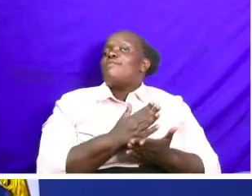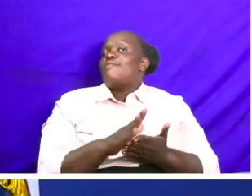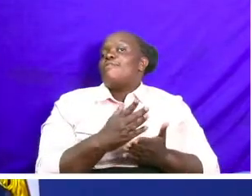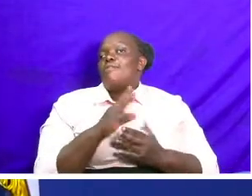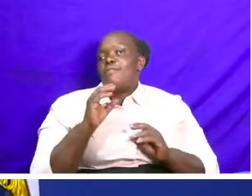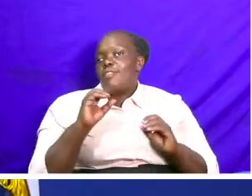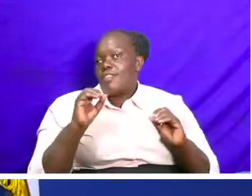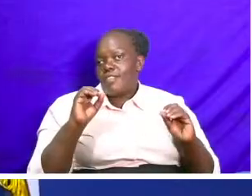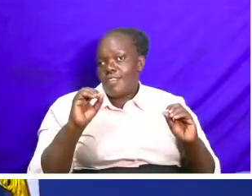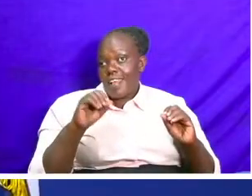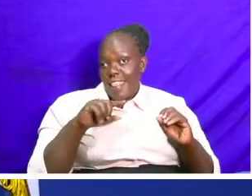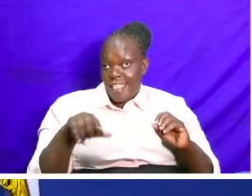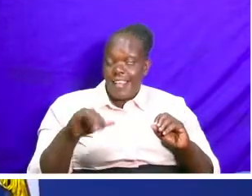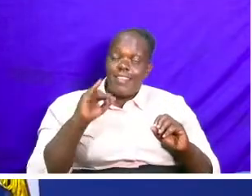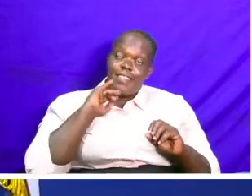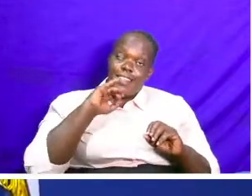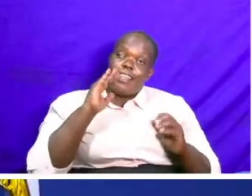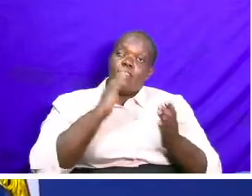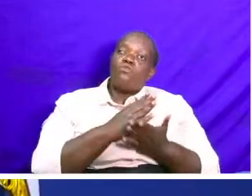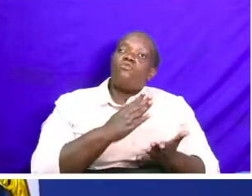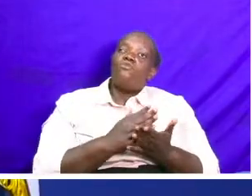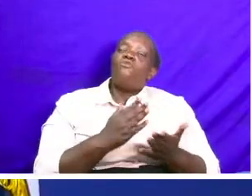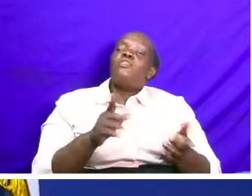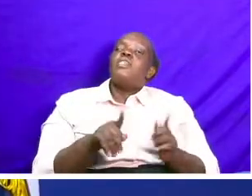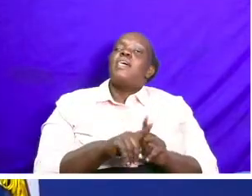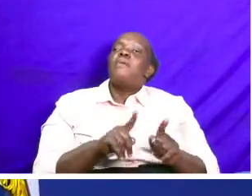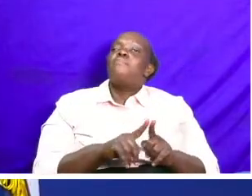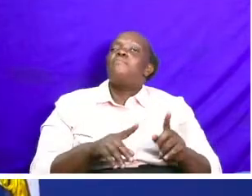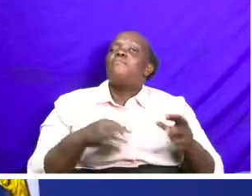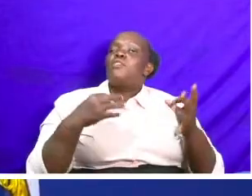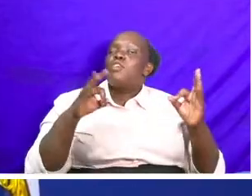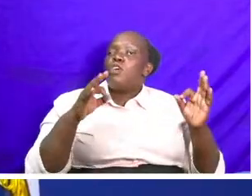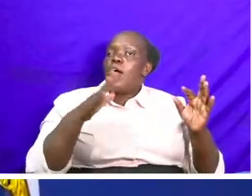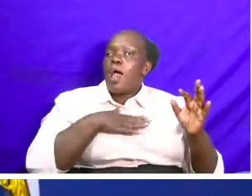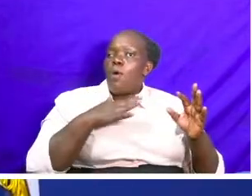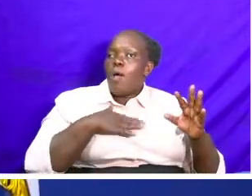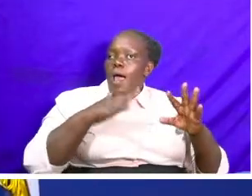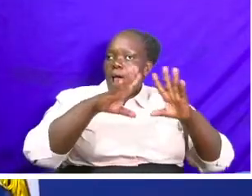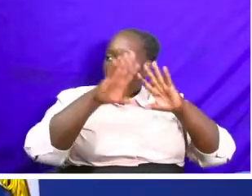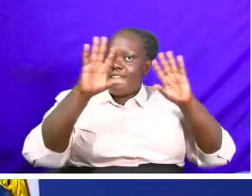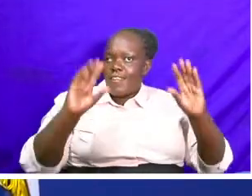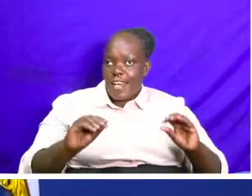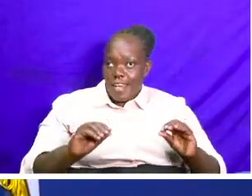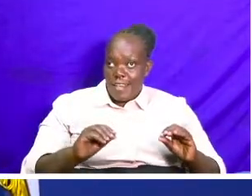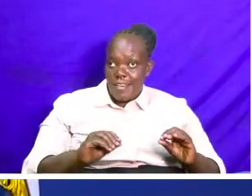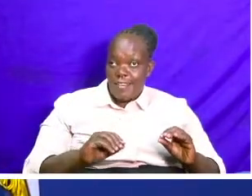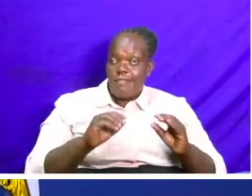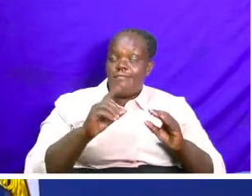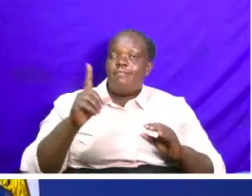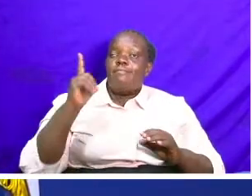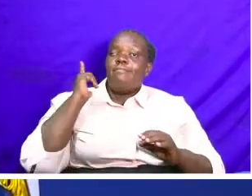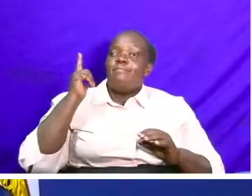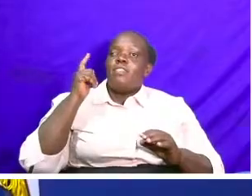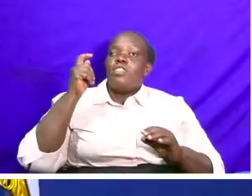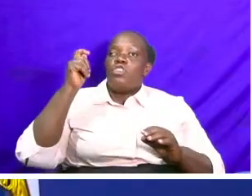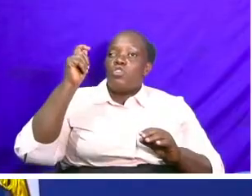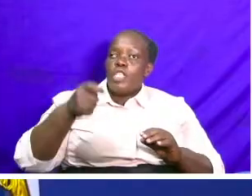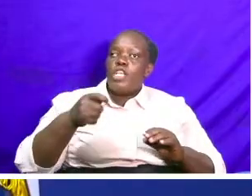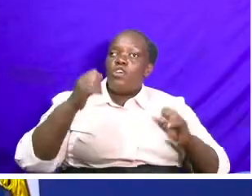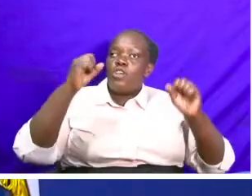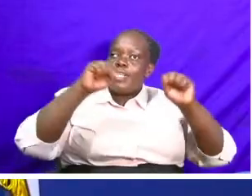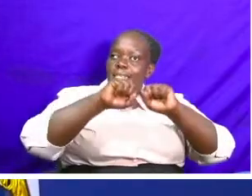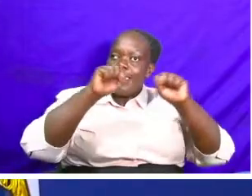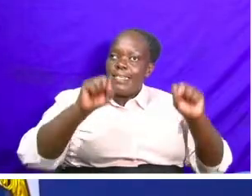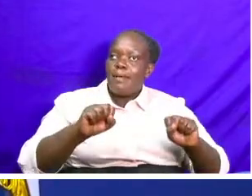And that is the true essence of Ubuntu. Our African legal and judicial system